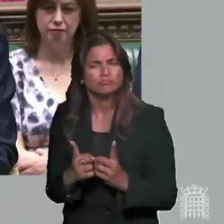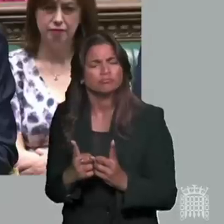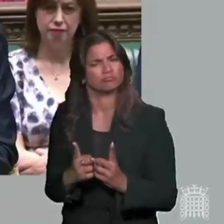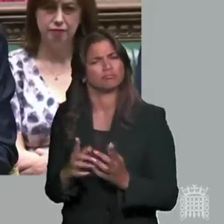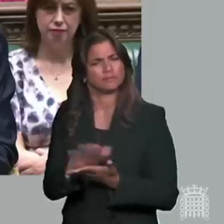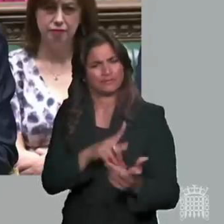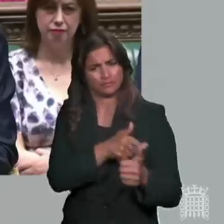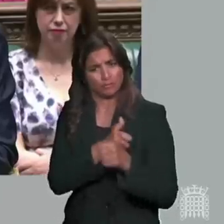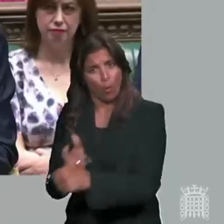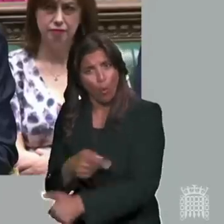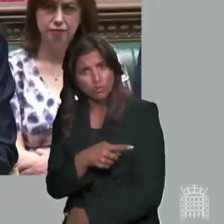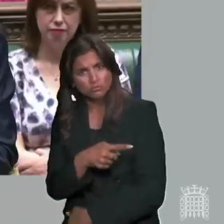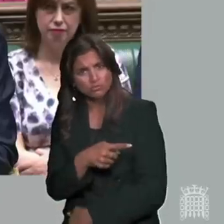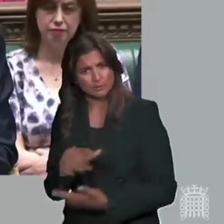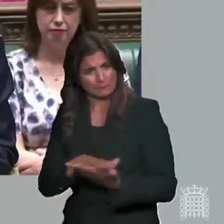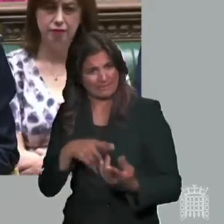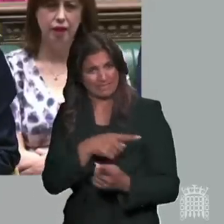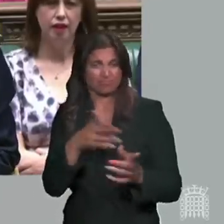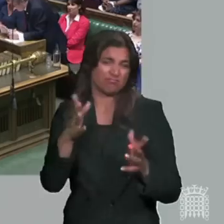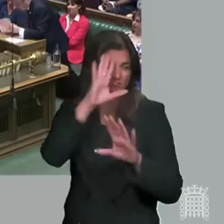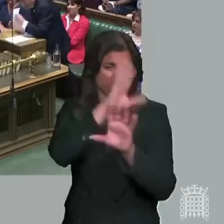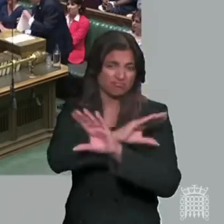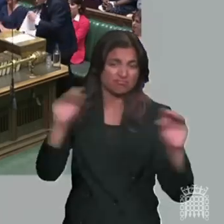public, if you don't like it, tough?